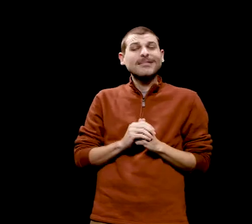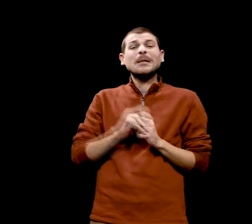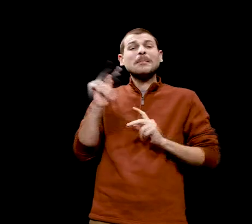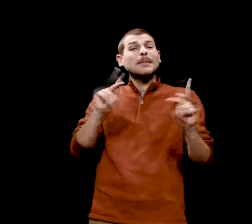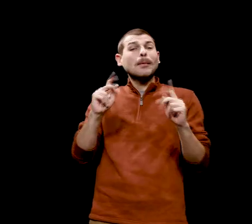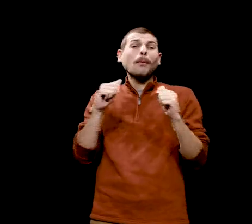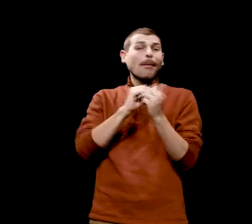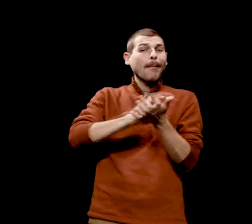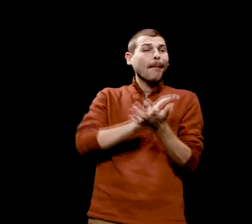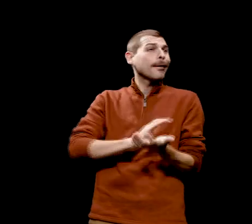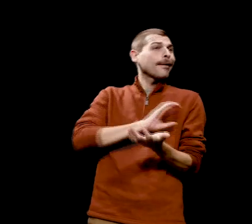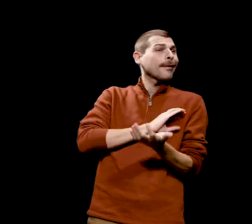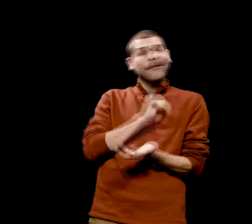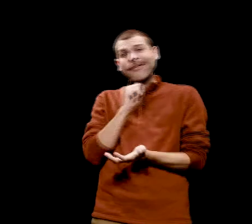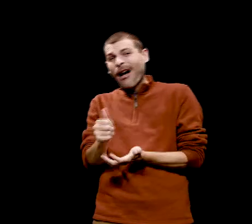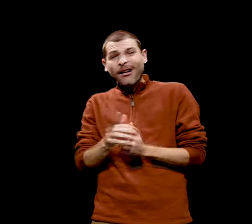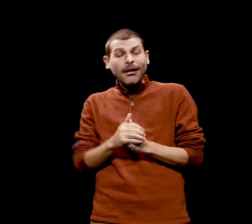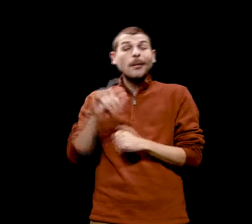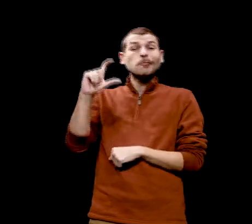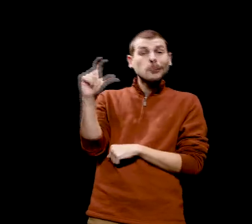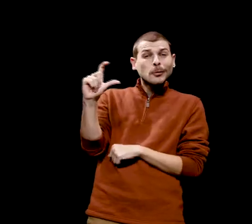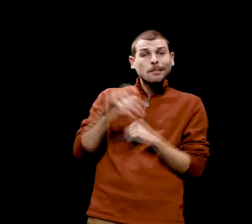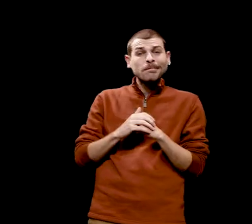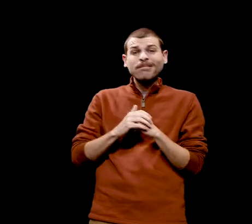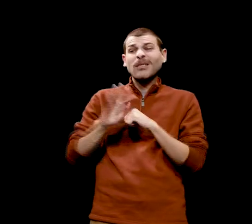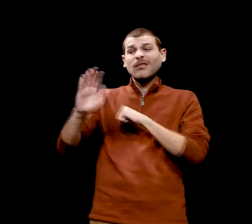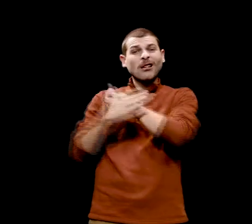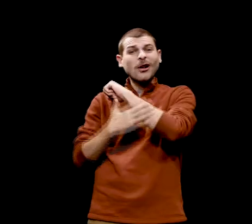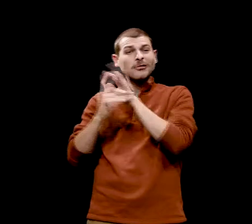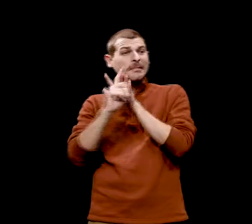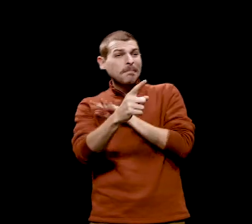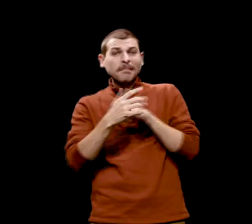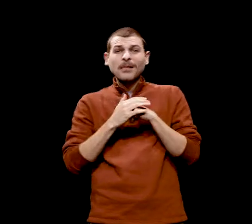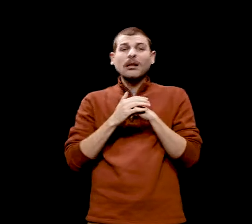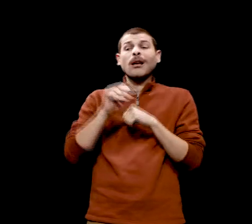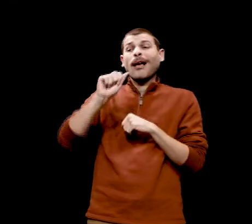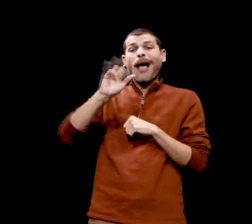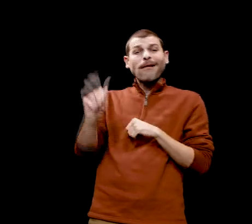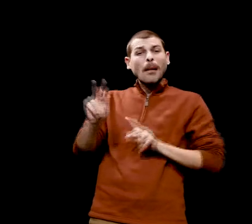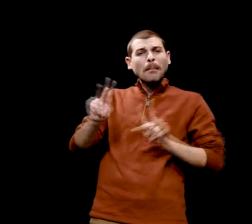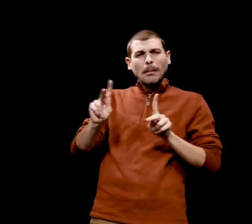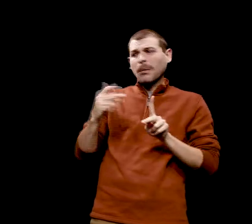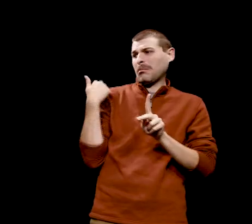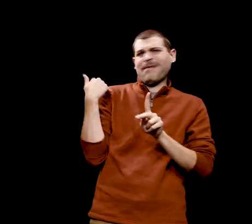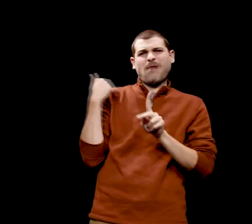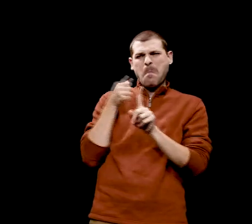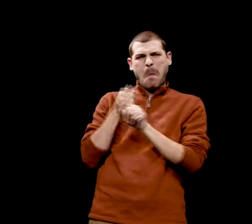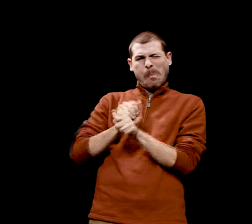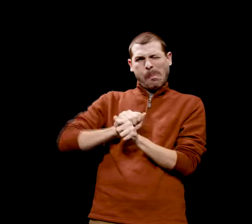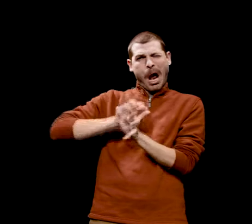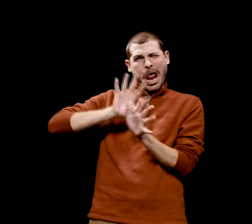documented and undocumented, Muslims, refugees, and all people of African descent in the diaspora. Welcome to